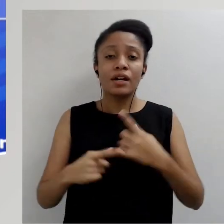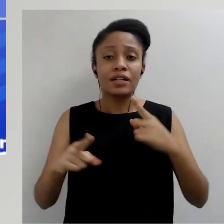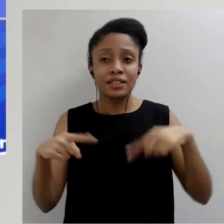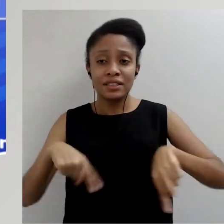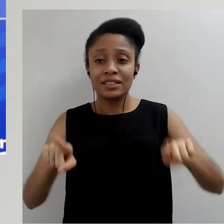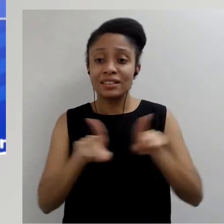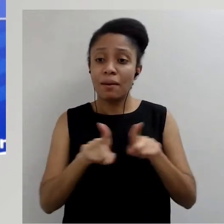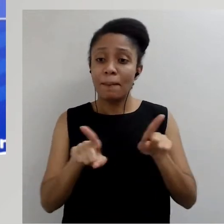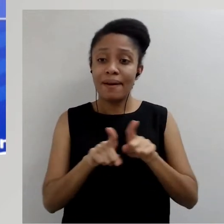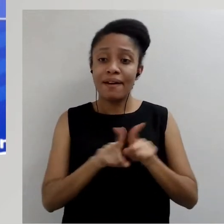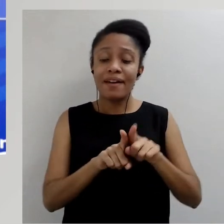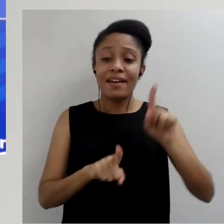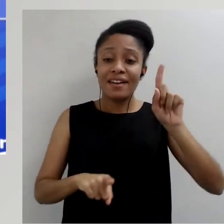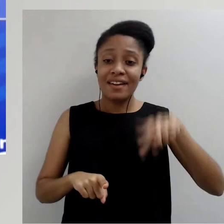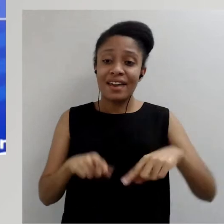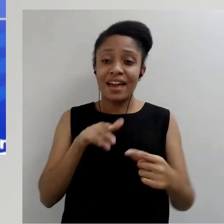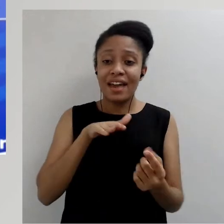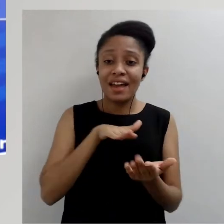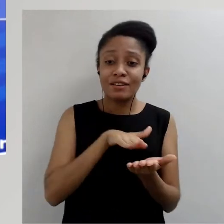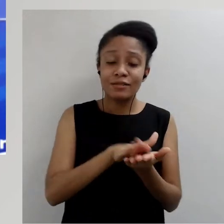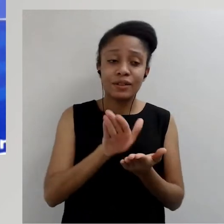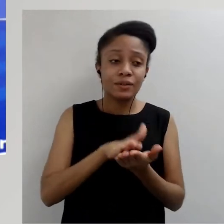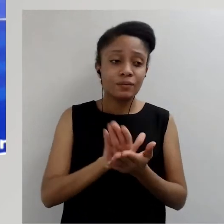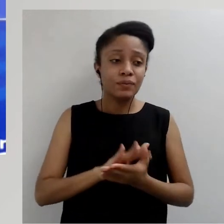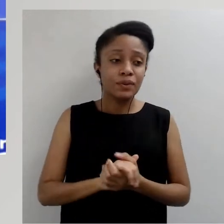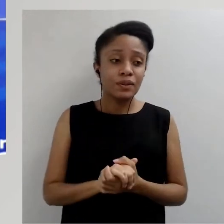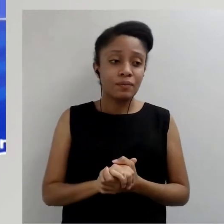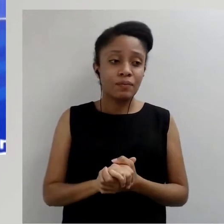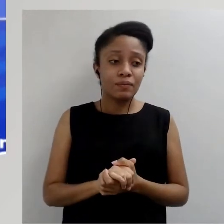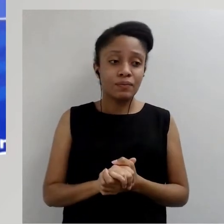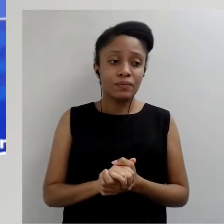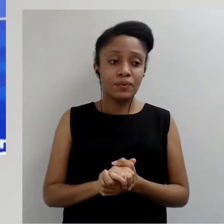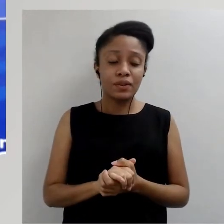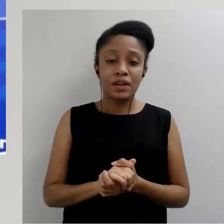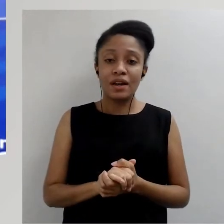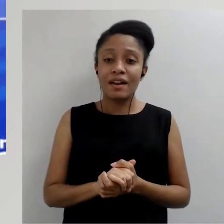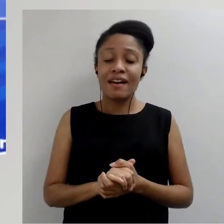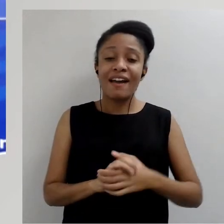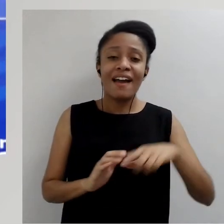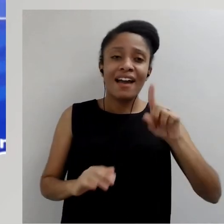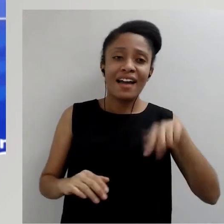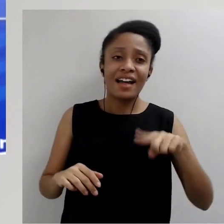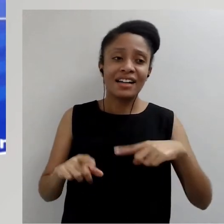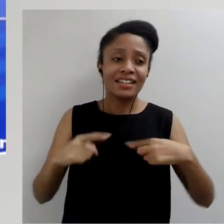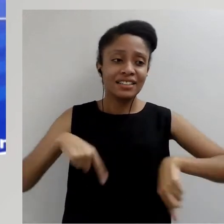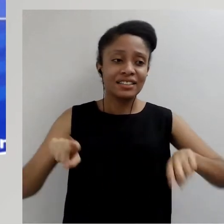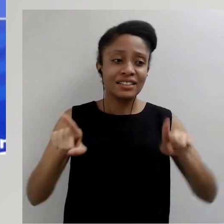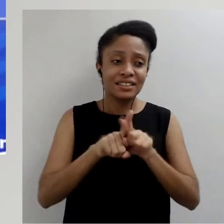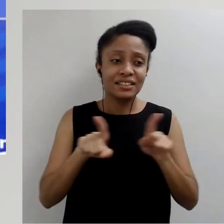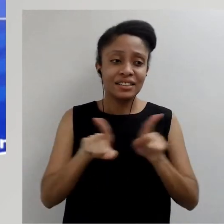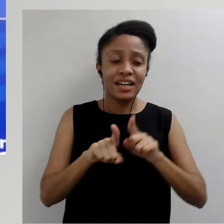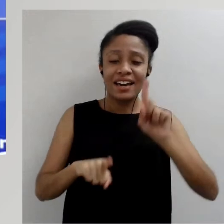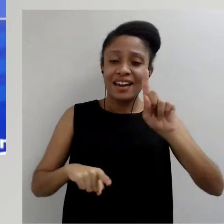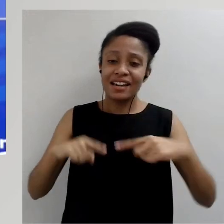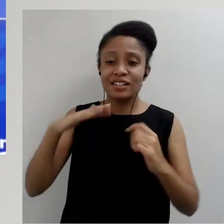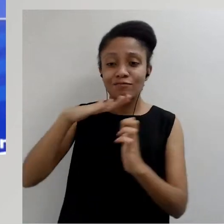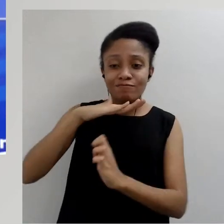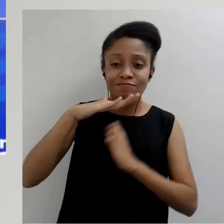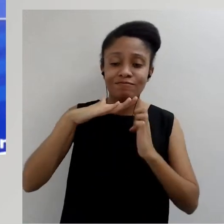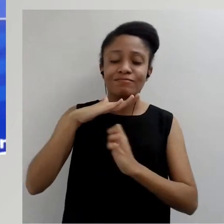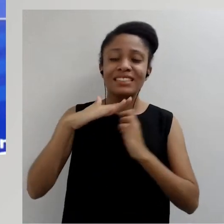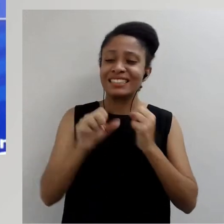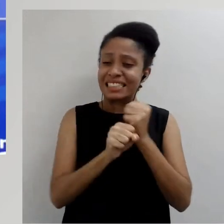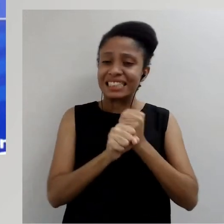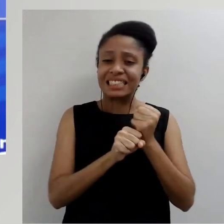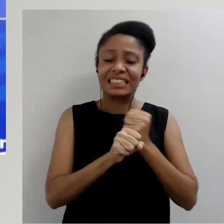about what Professor David mentioned, that he is facing these cultural changes in